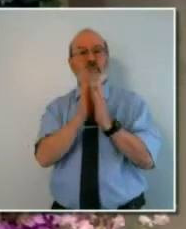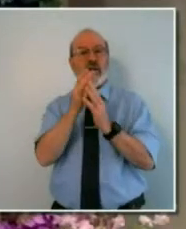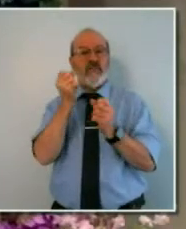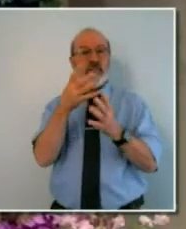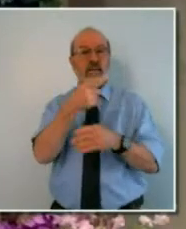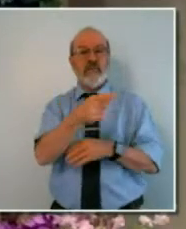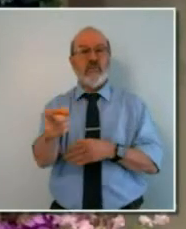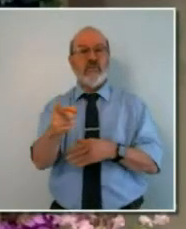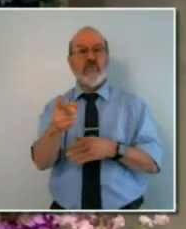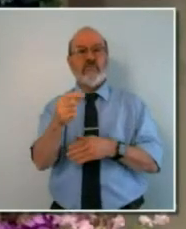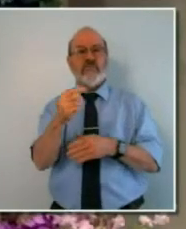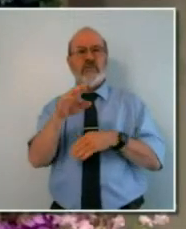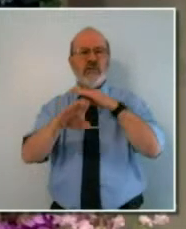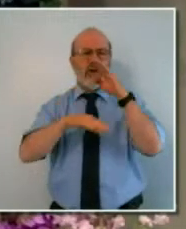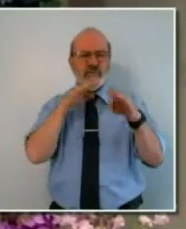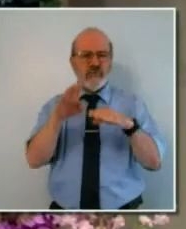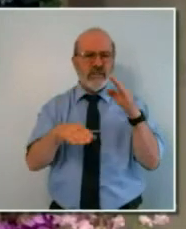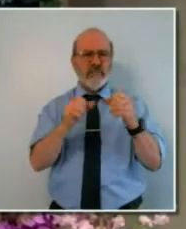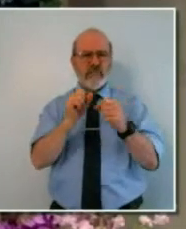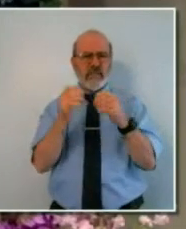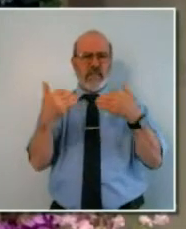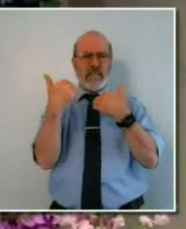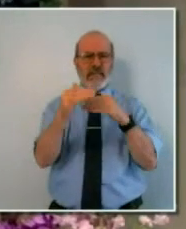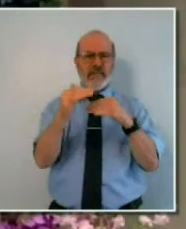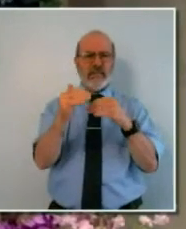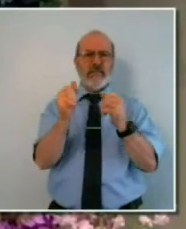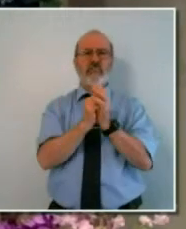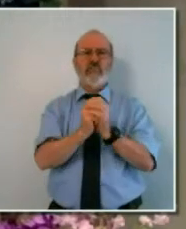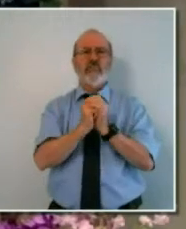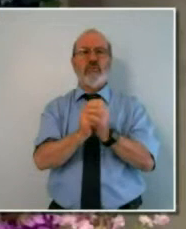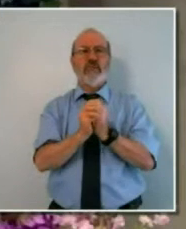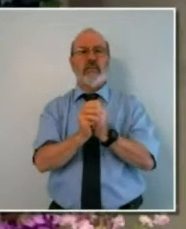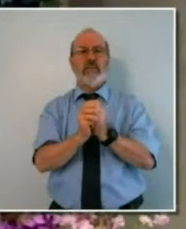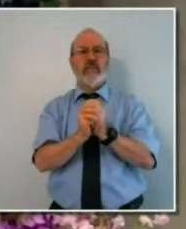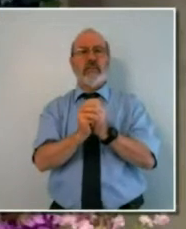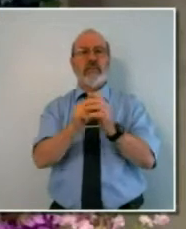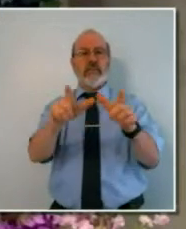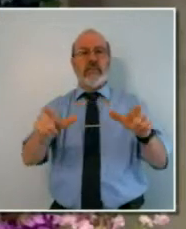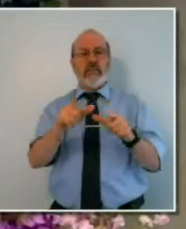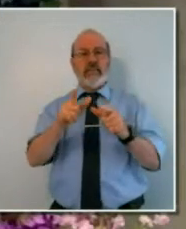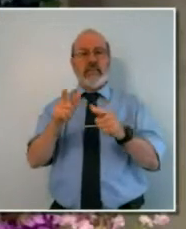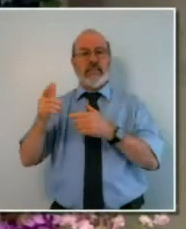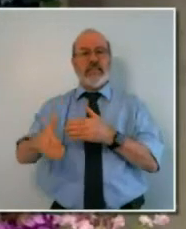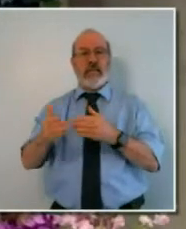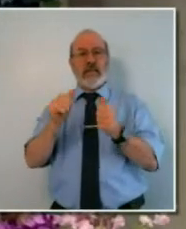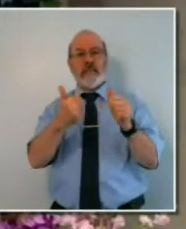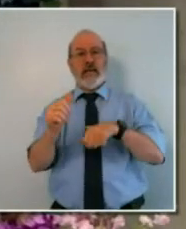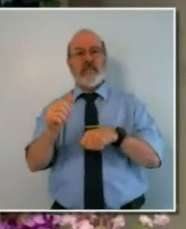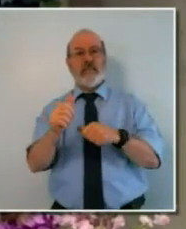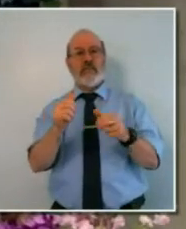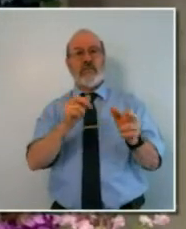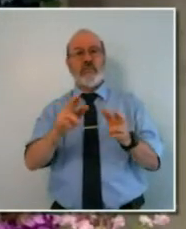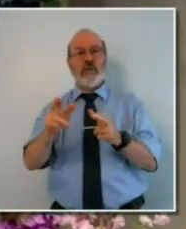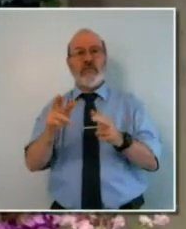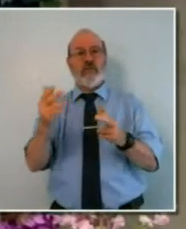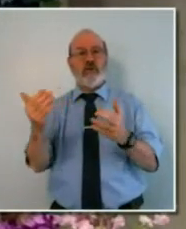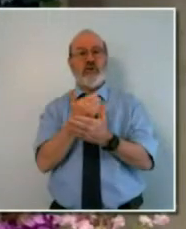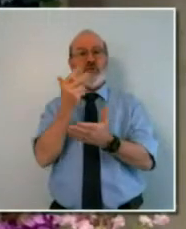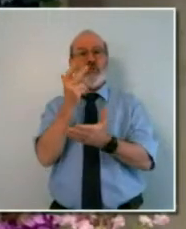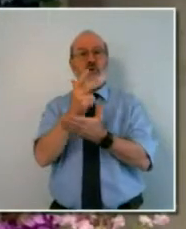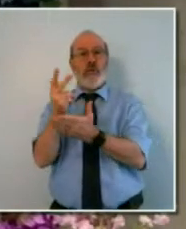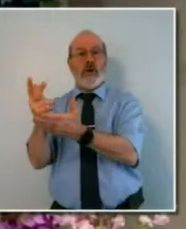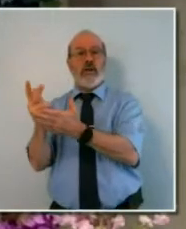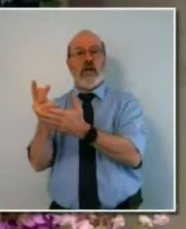are frustrated by limitations concerning worship. Lakeside Baptist is set for our new parking lot auditorium